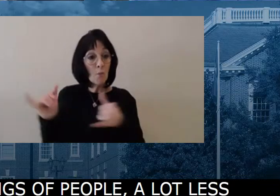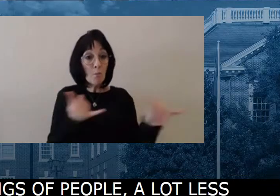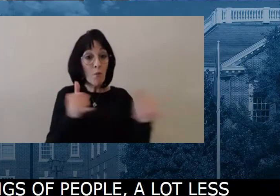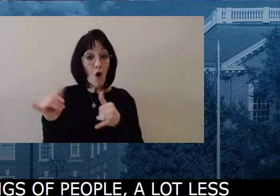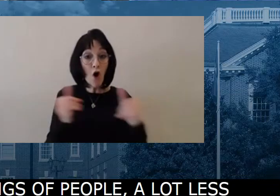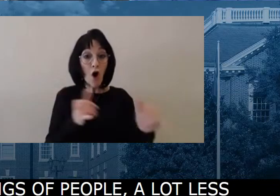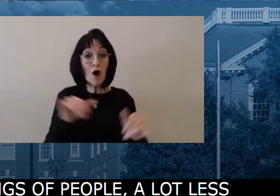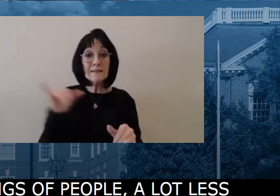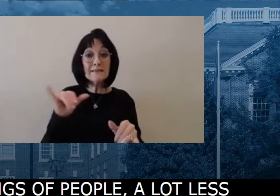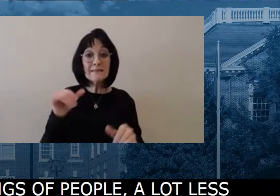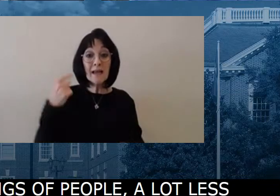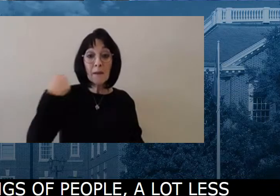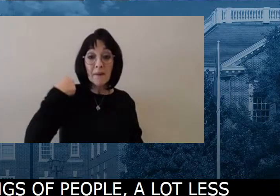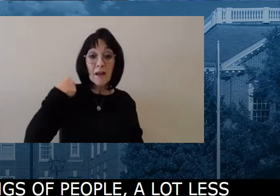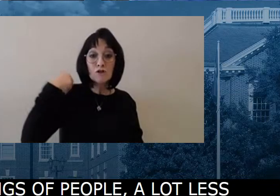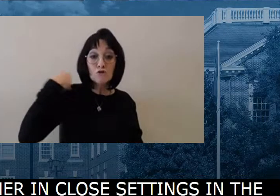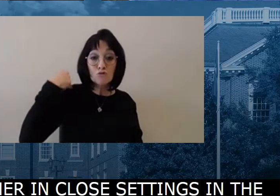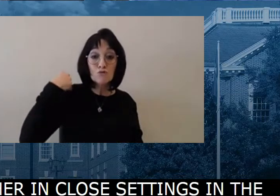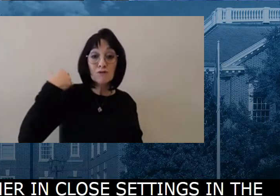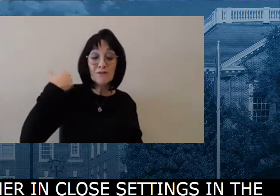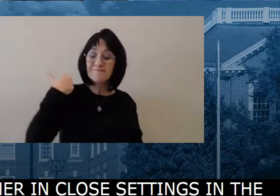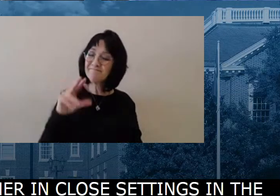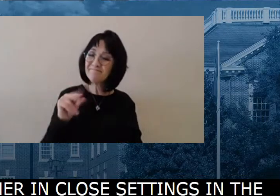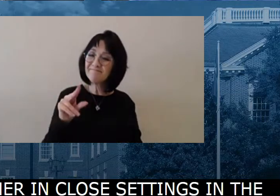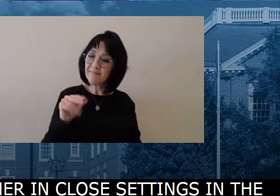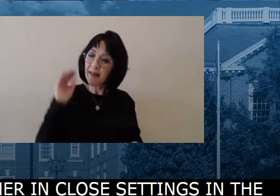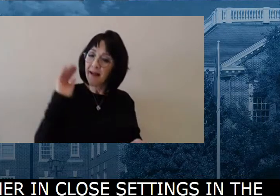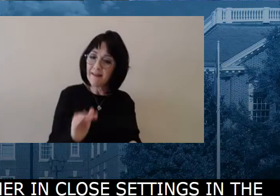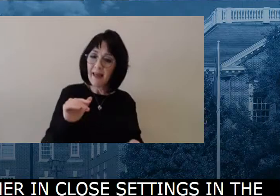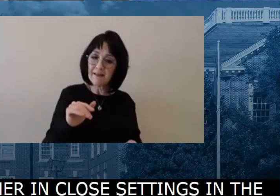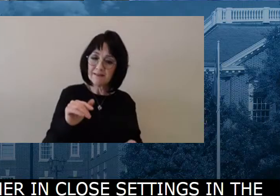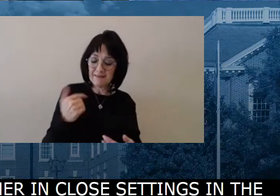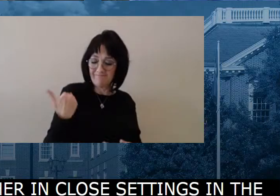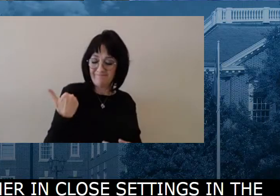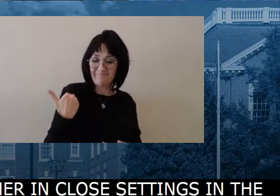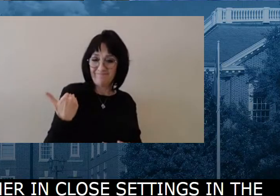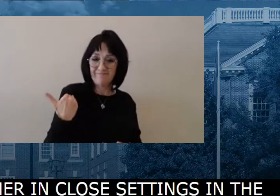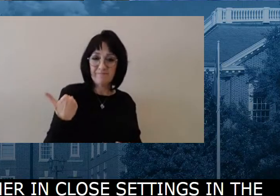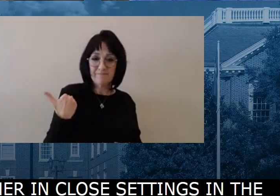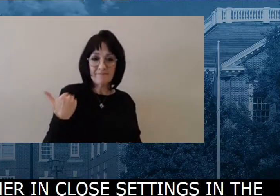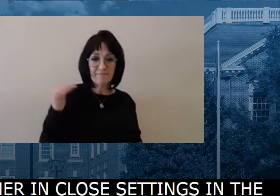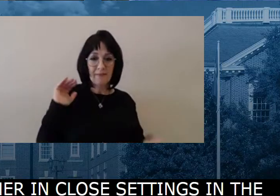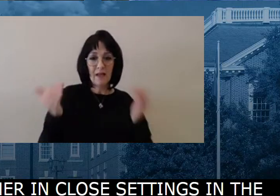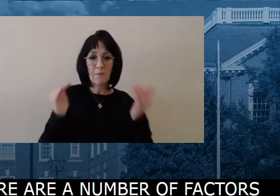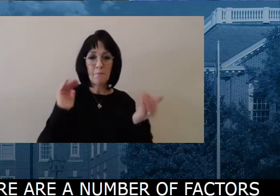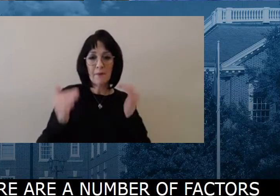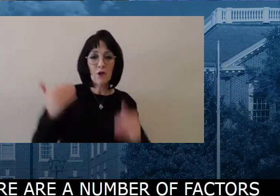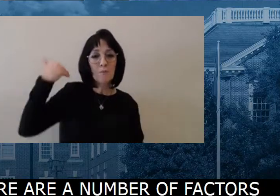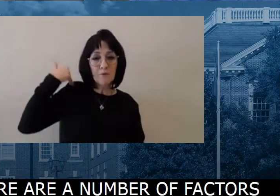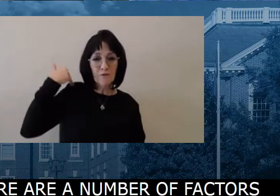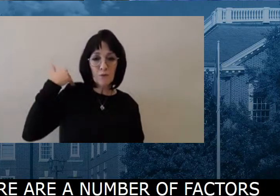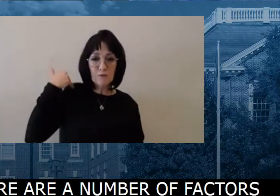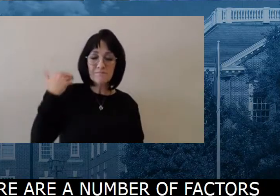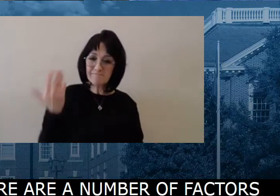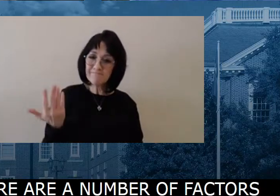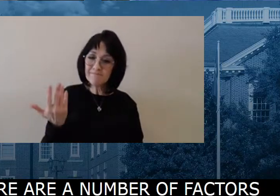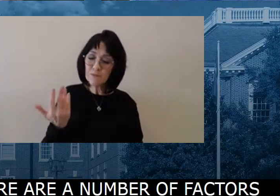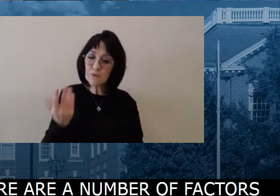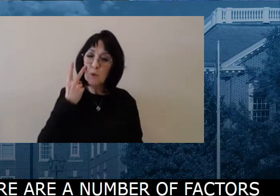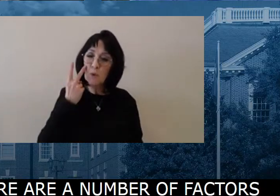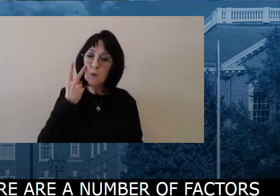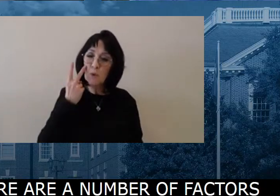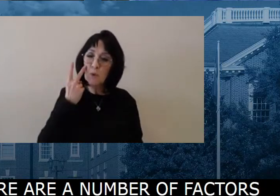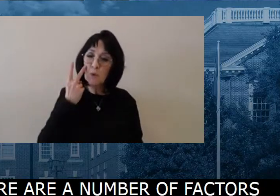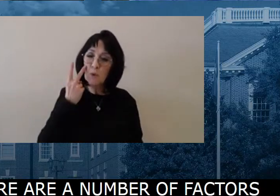well. So, there's a number of factors that led to the decreases that we are seeing, but